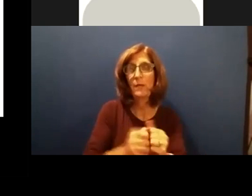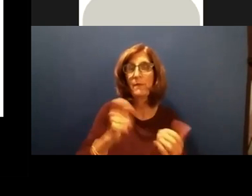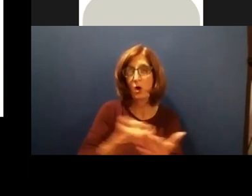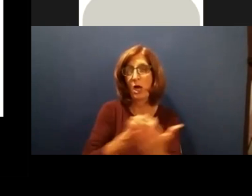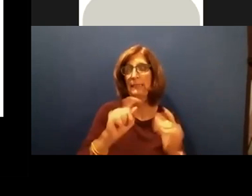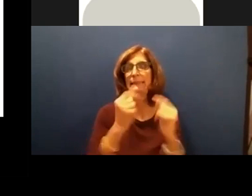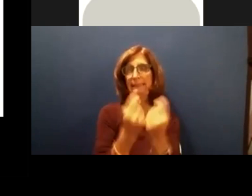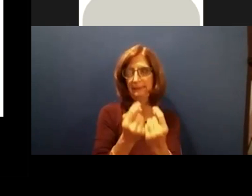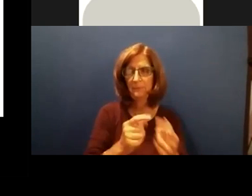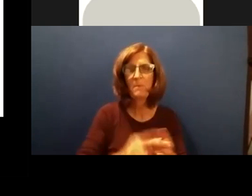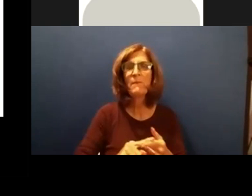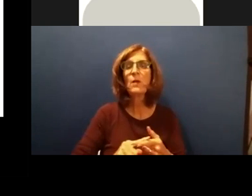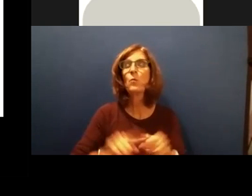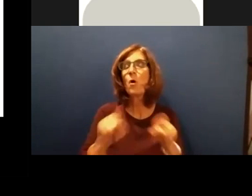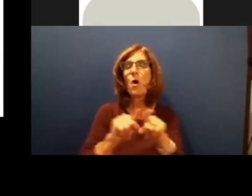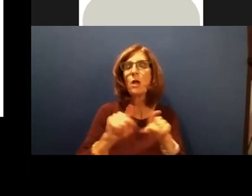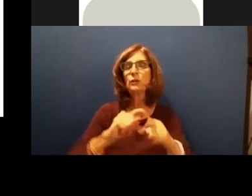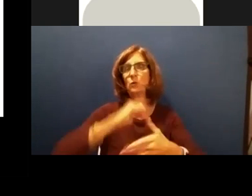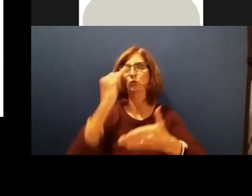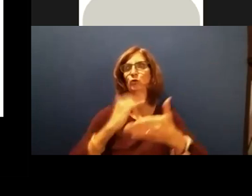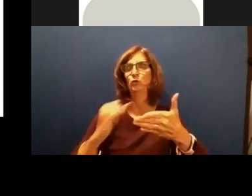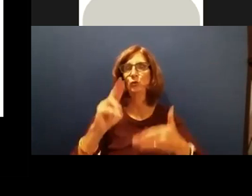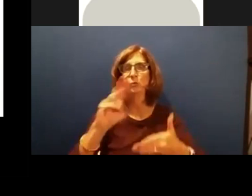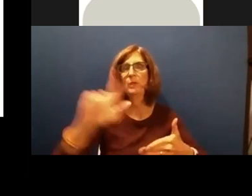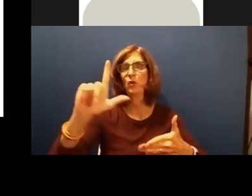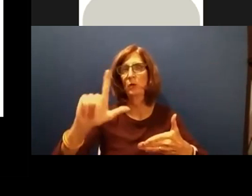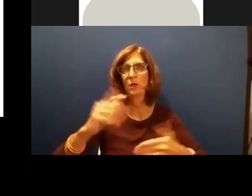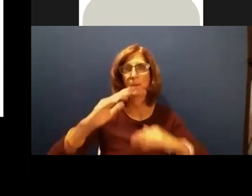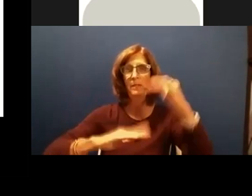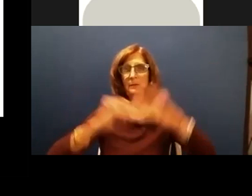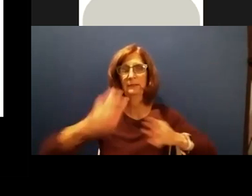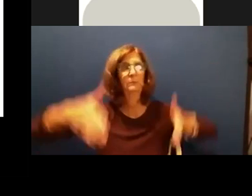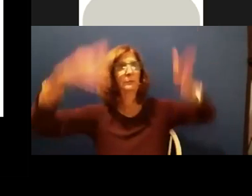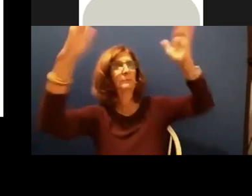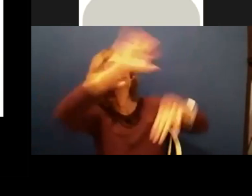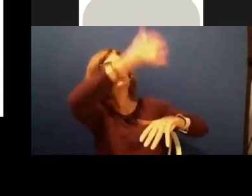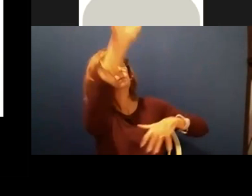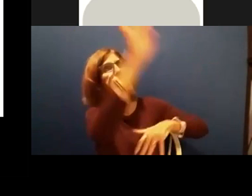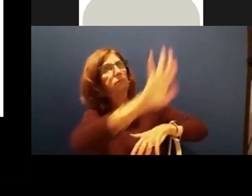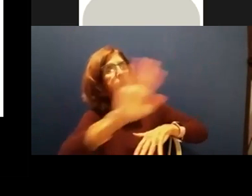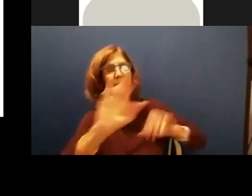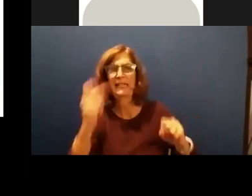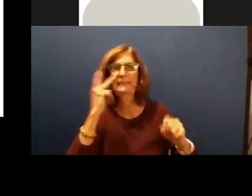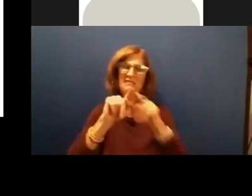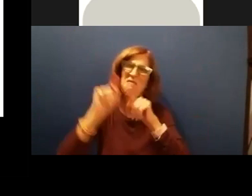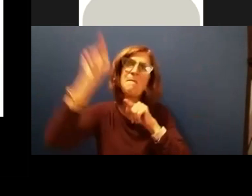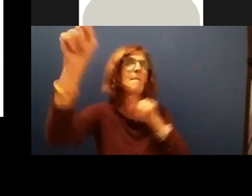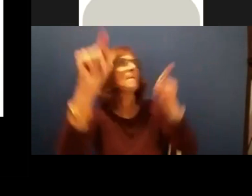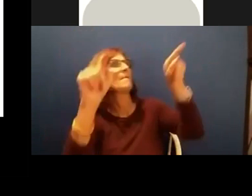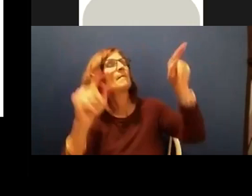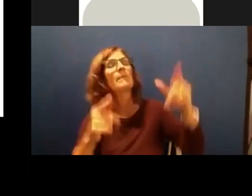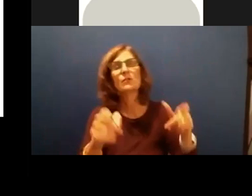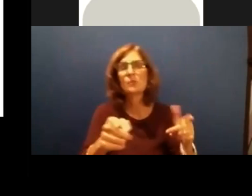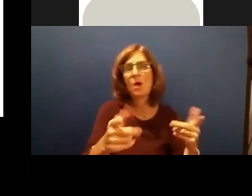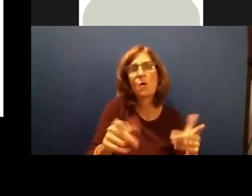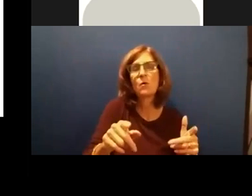one of the garages there that you can see from across the river. And we continue to invest in public art. We have